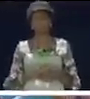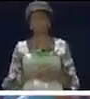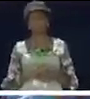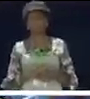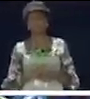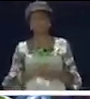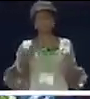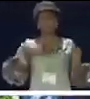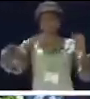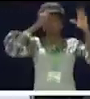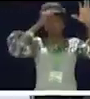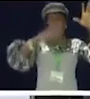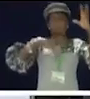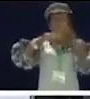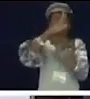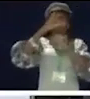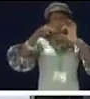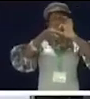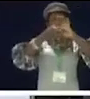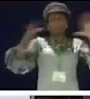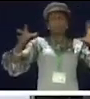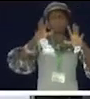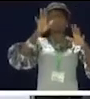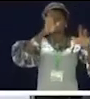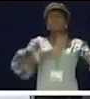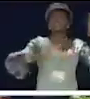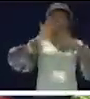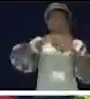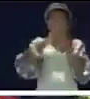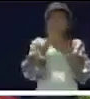My Father, my God, release your mercy.